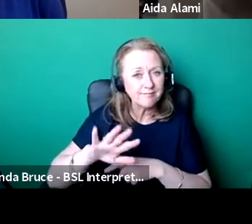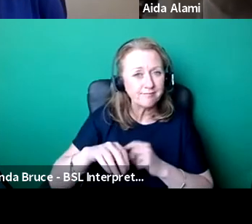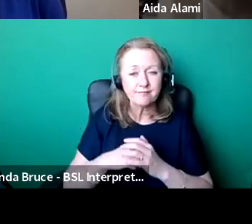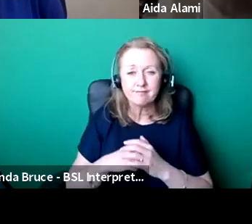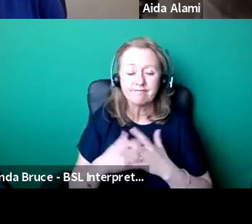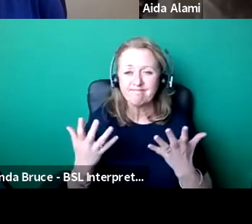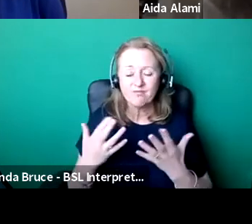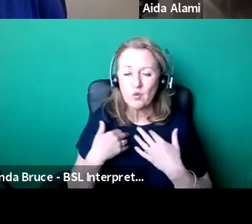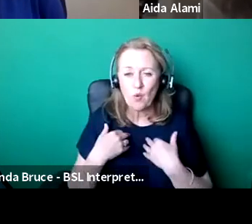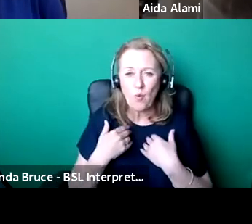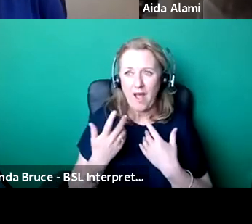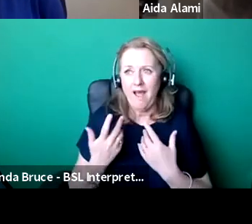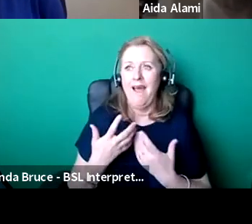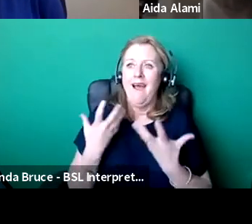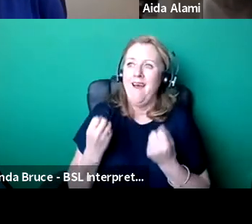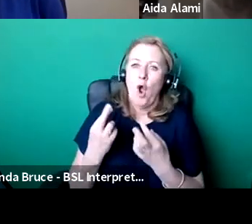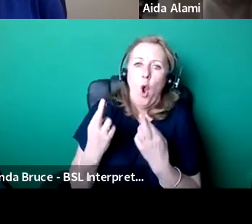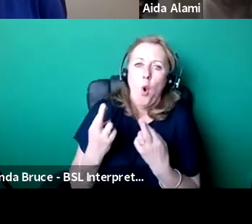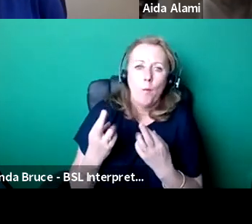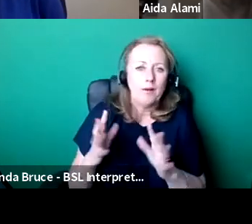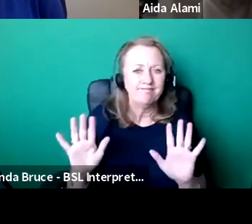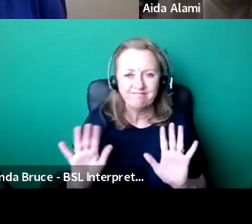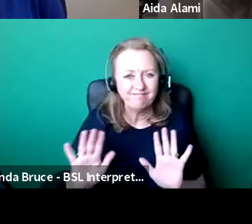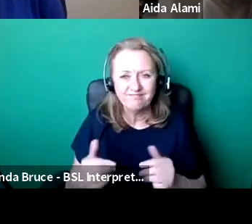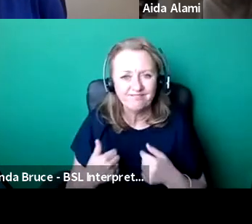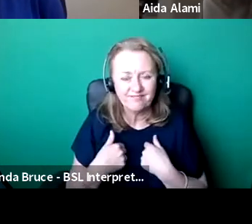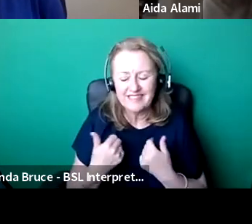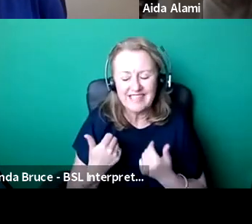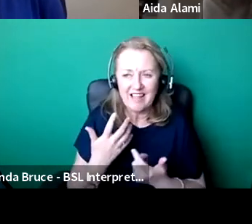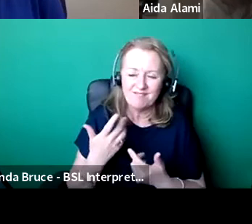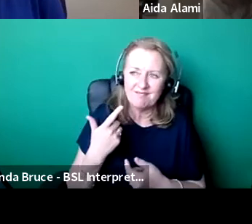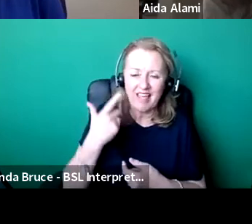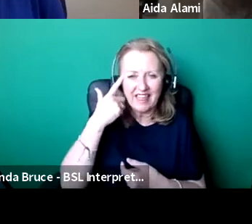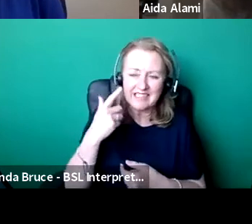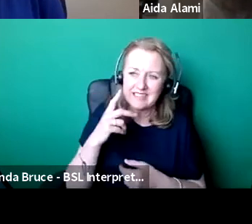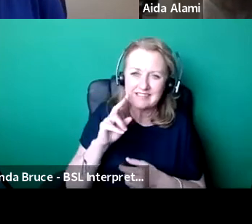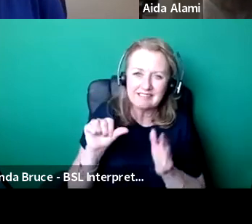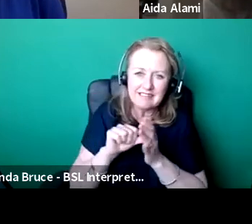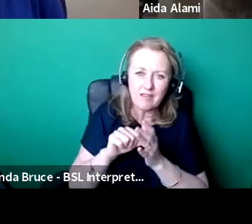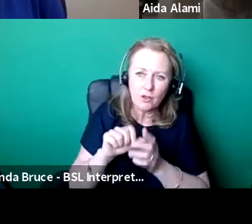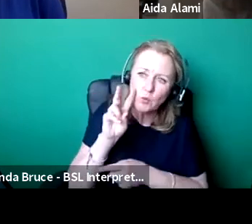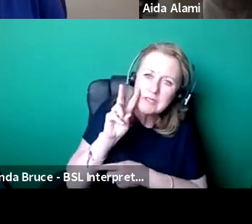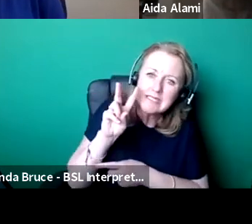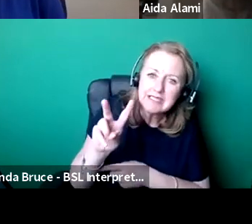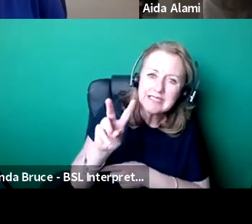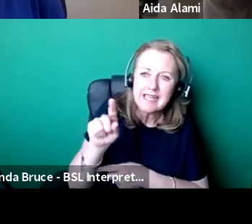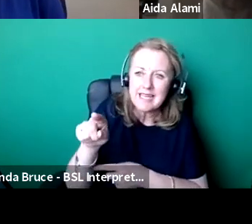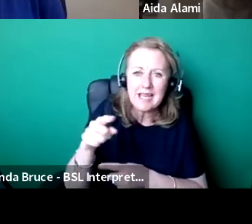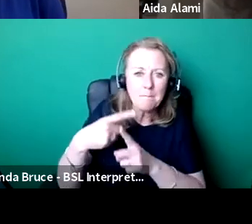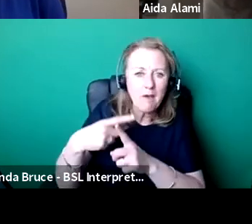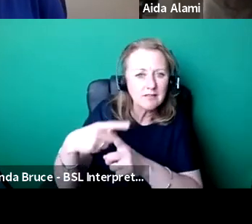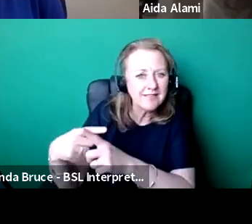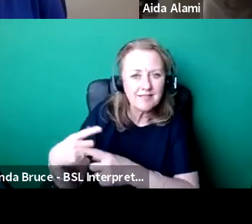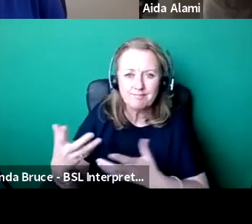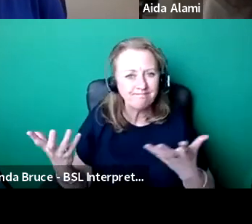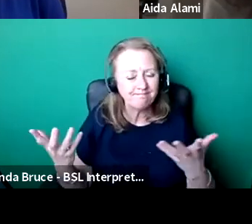I'm not very hopeful at all. I mean, I have a hard time seeing the possibility for anything positive, you